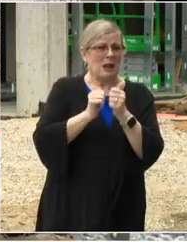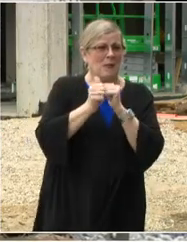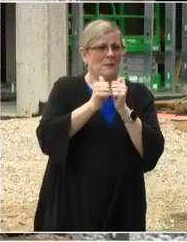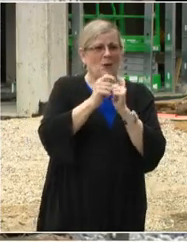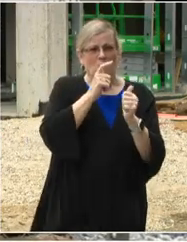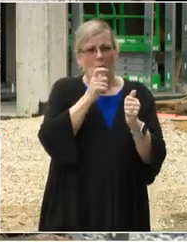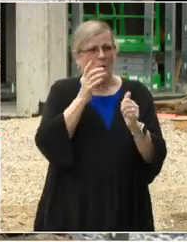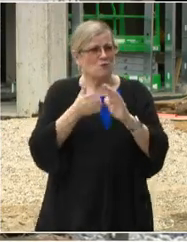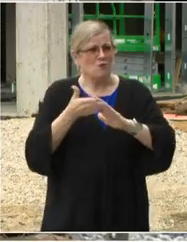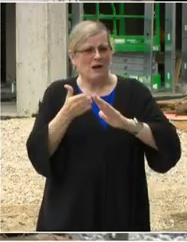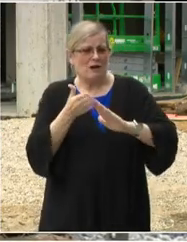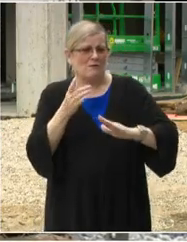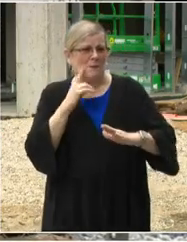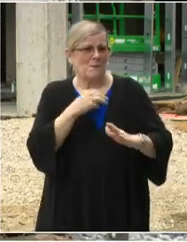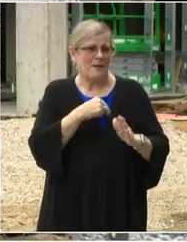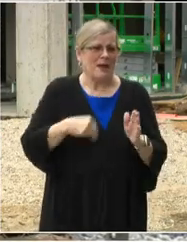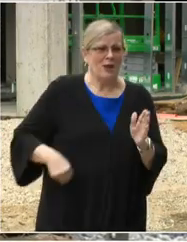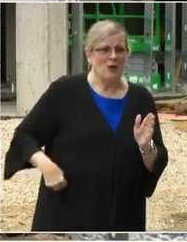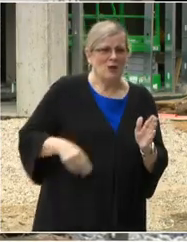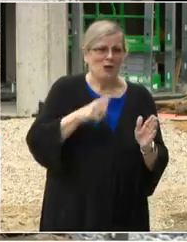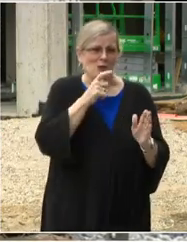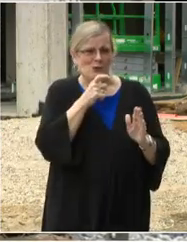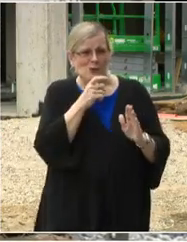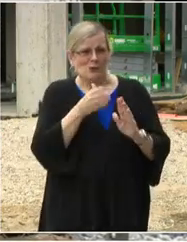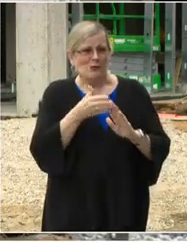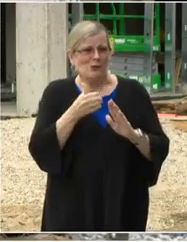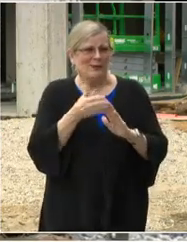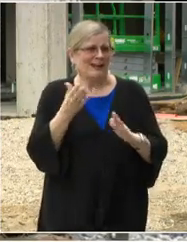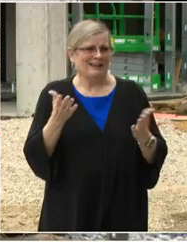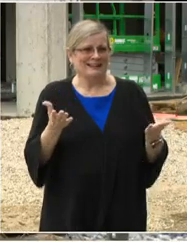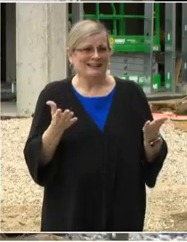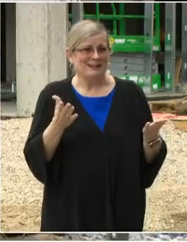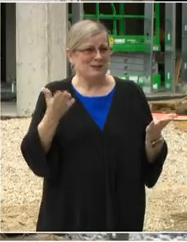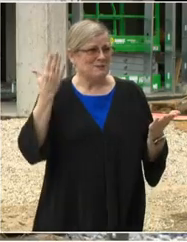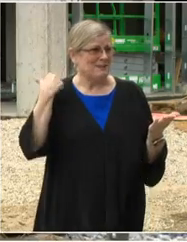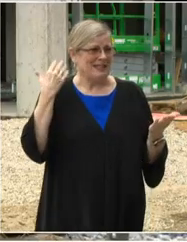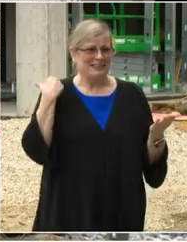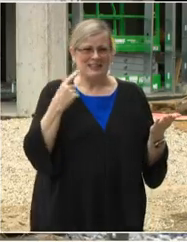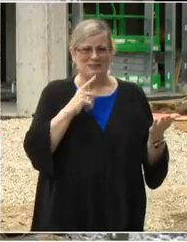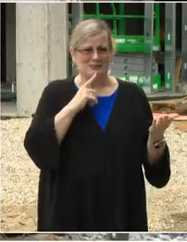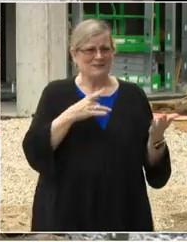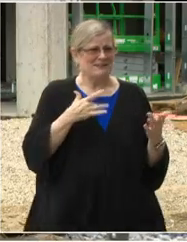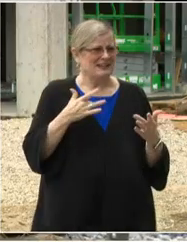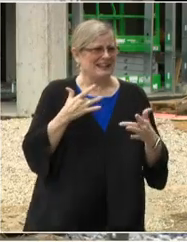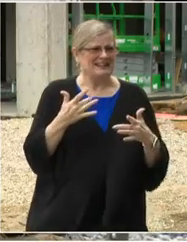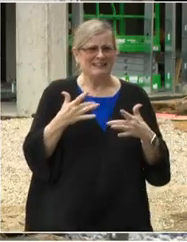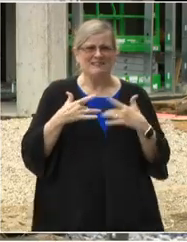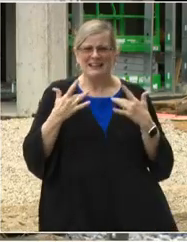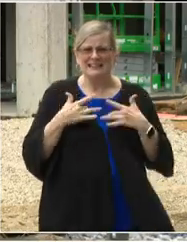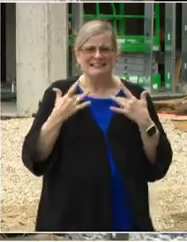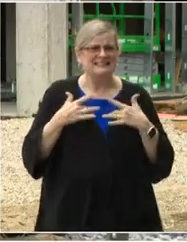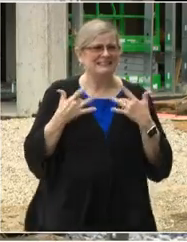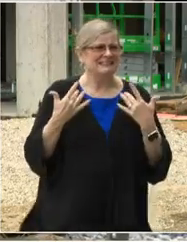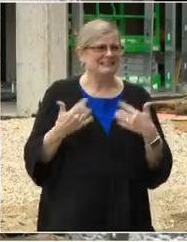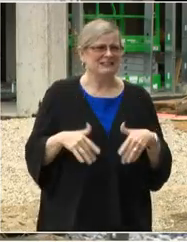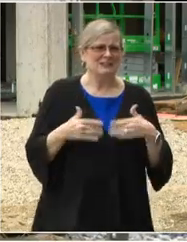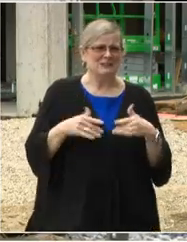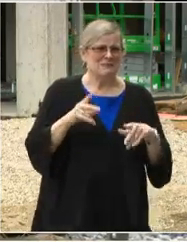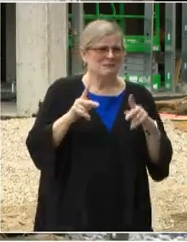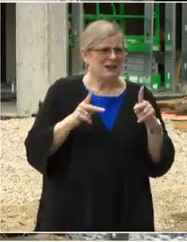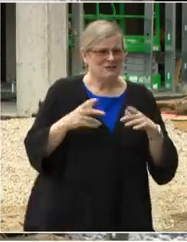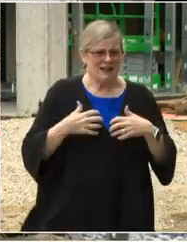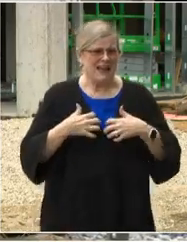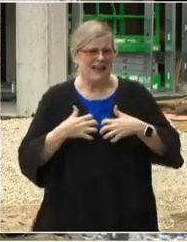And we knew we were in it when we walked into that room because there were a lot of feelings about what should go here. And